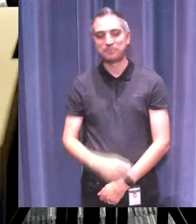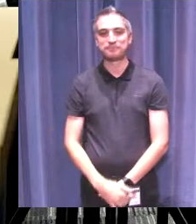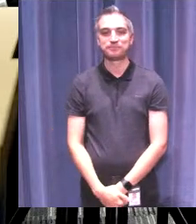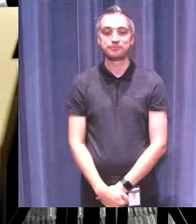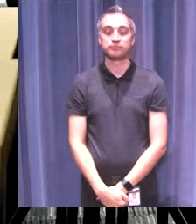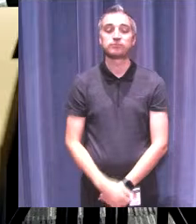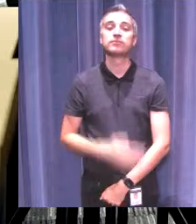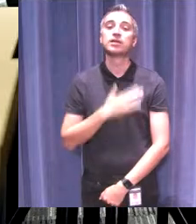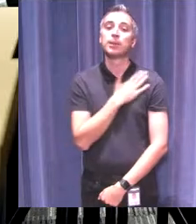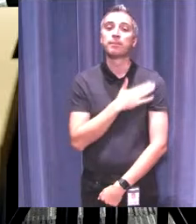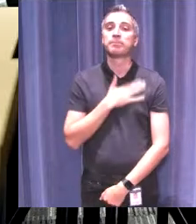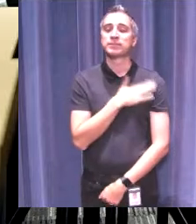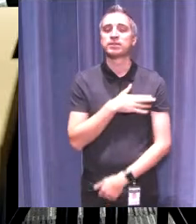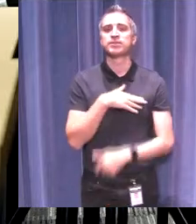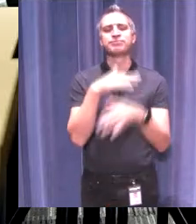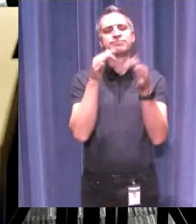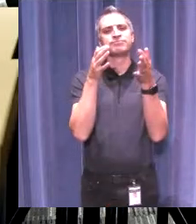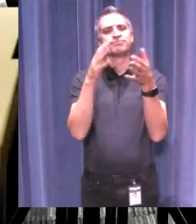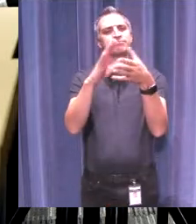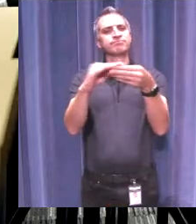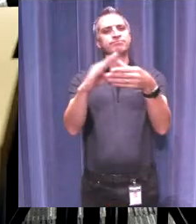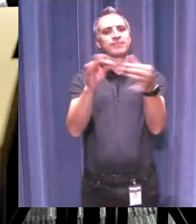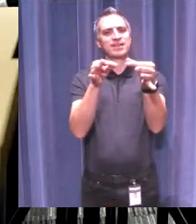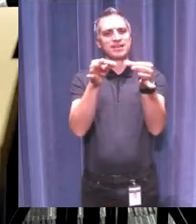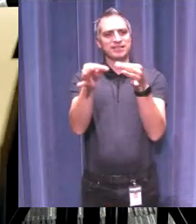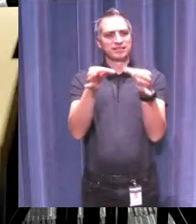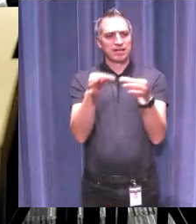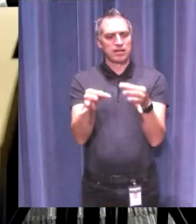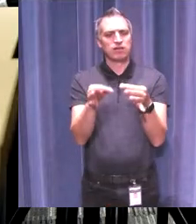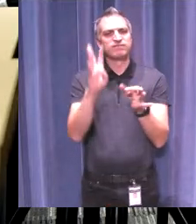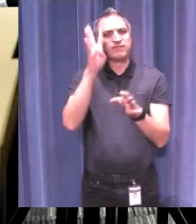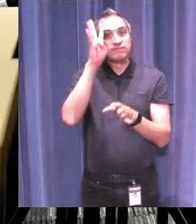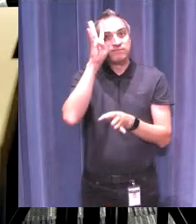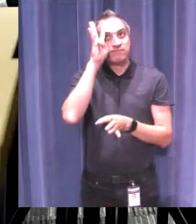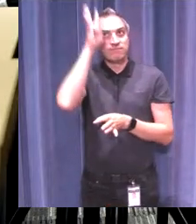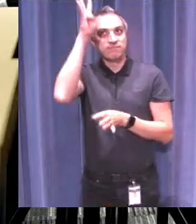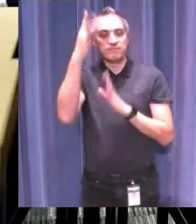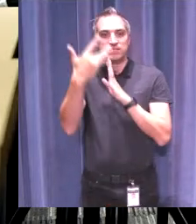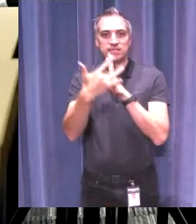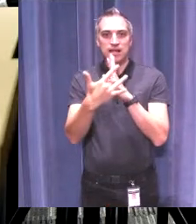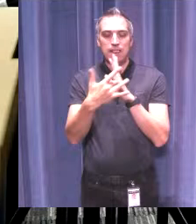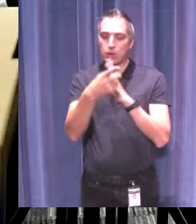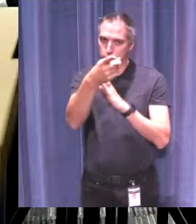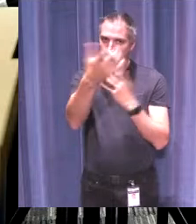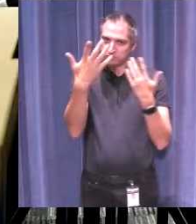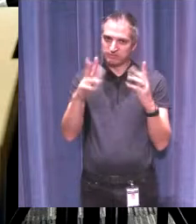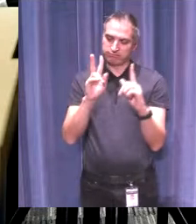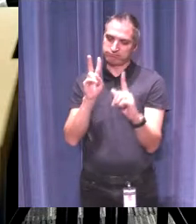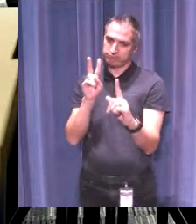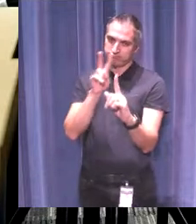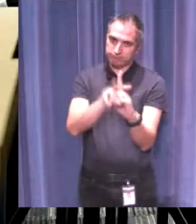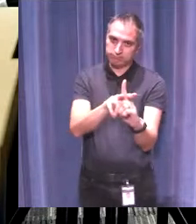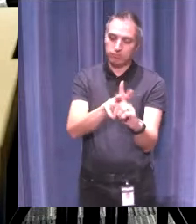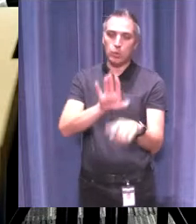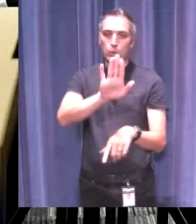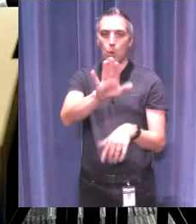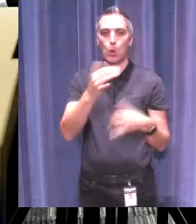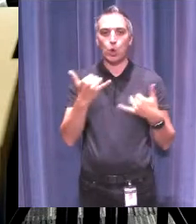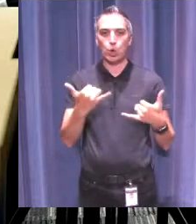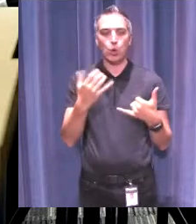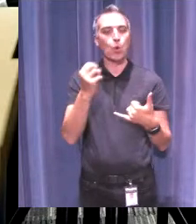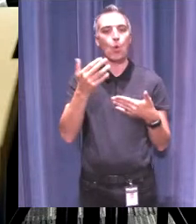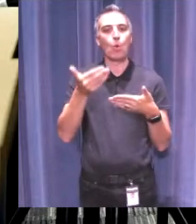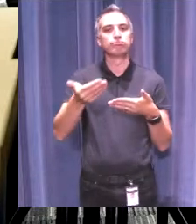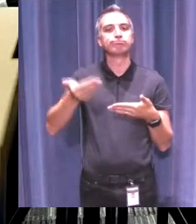Please give us an example of innovative technology that you have implemented in your current or